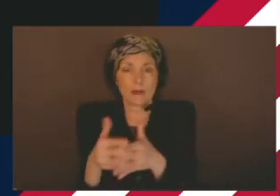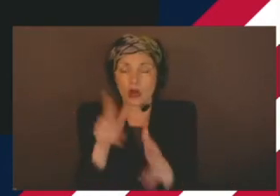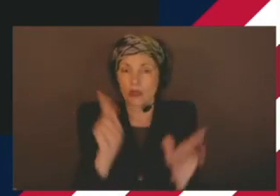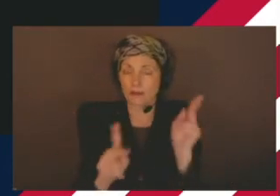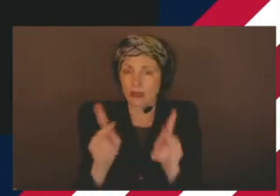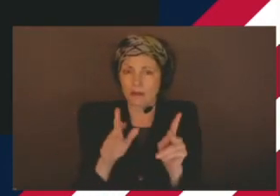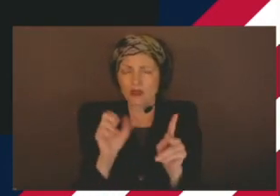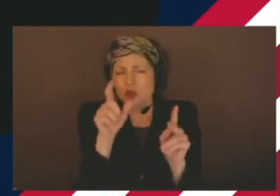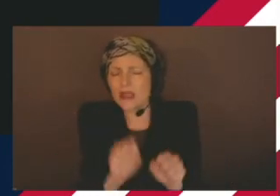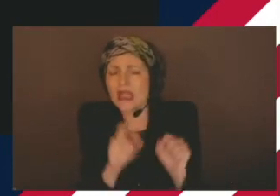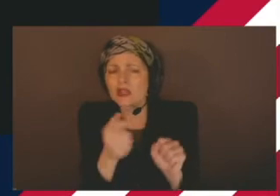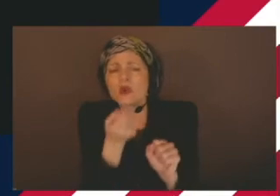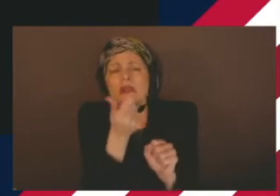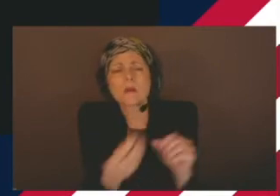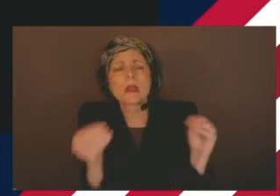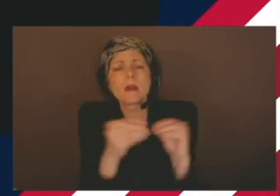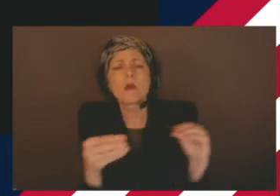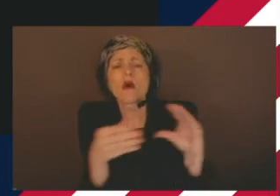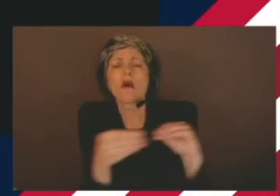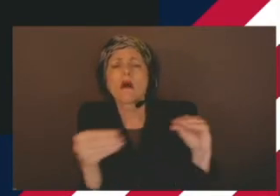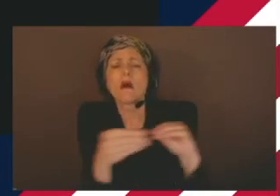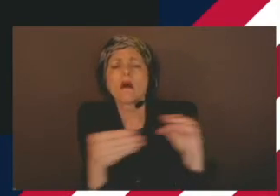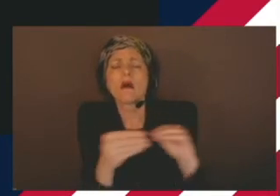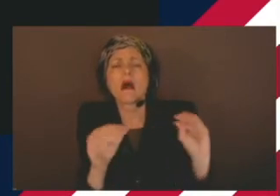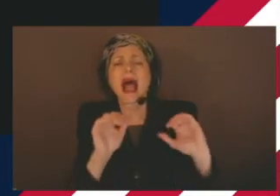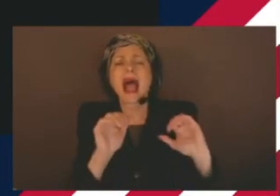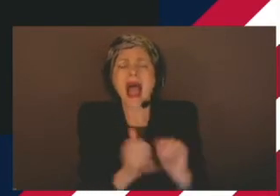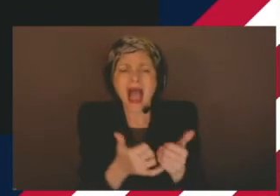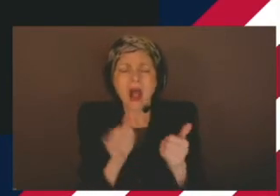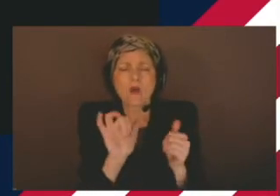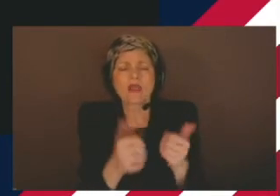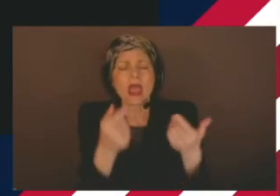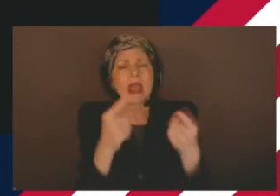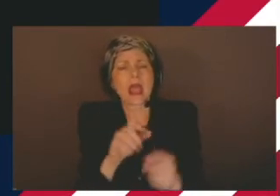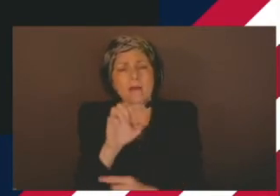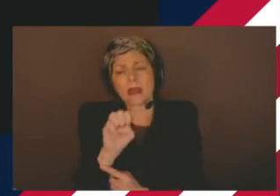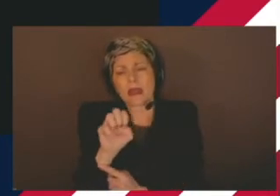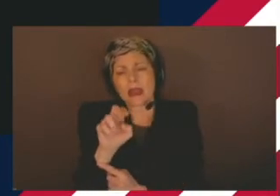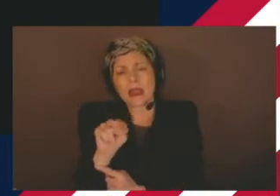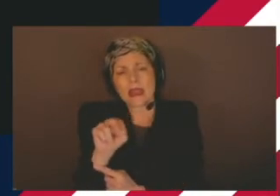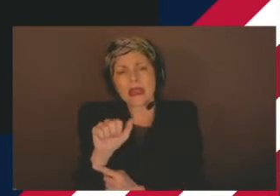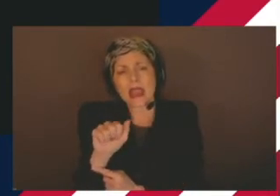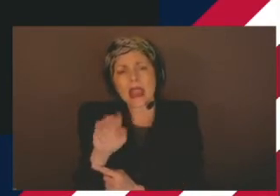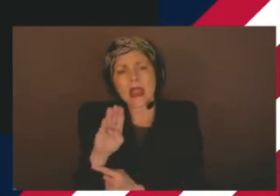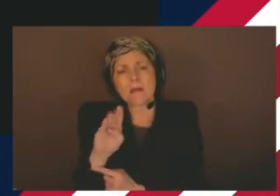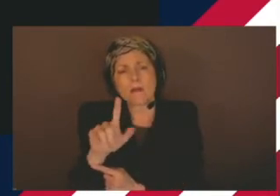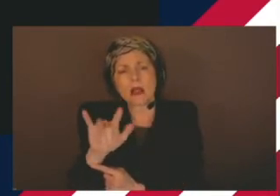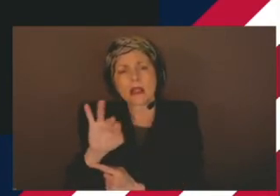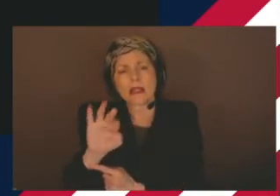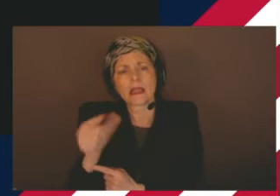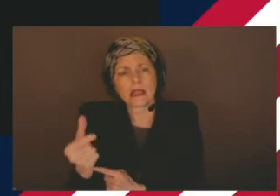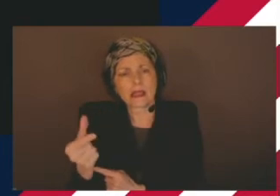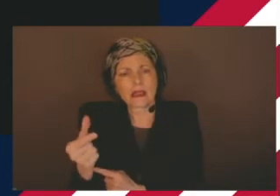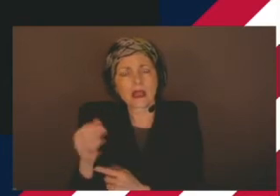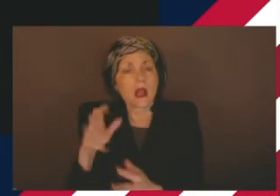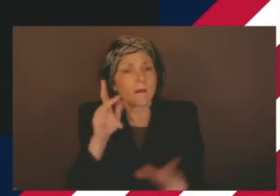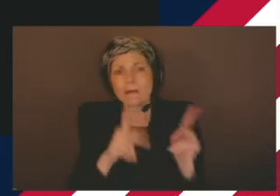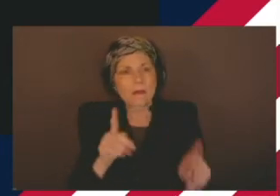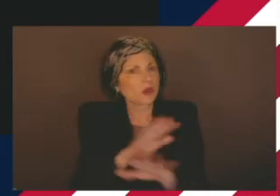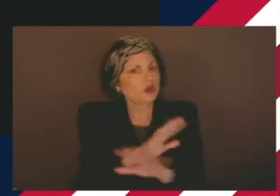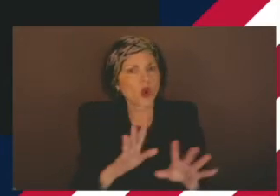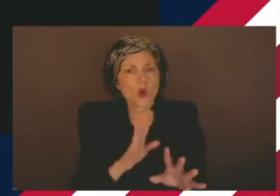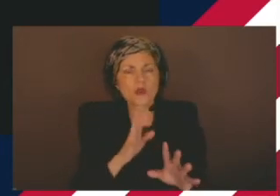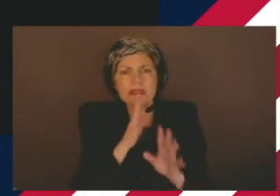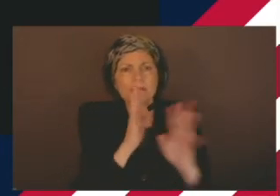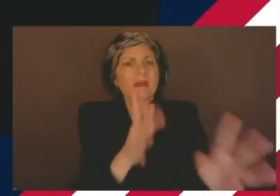to how the enabling that happens within the community if we don't speak up, if we don't call this out, if we don't fix